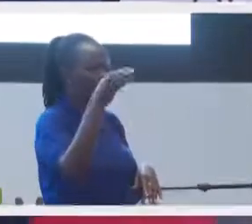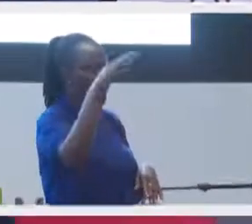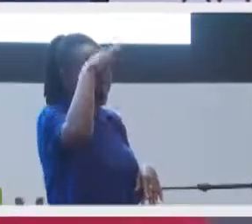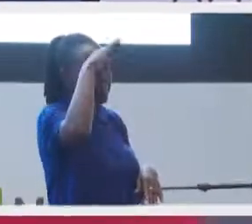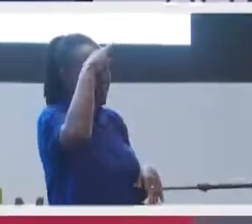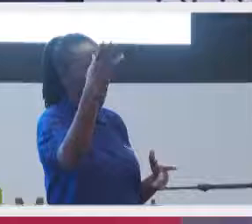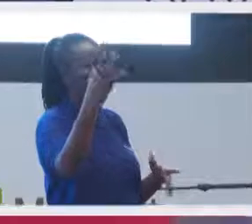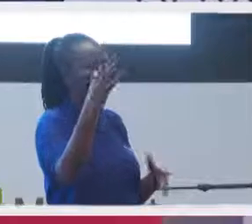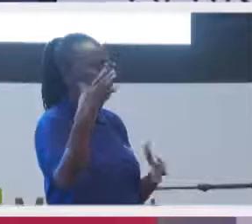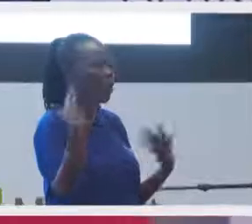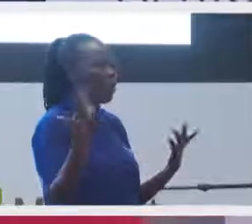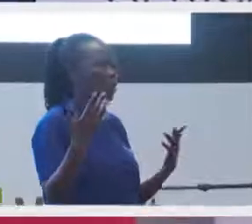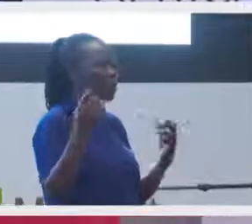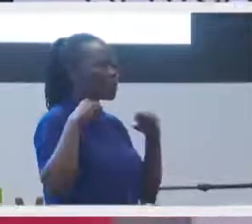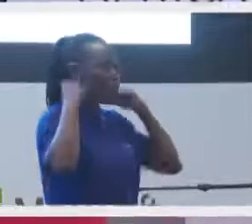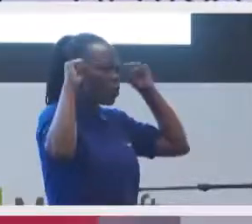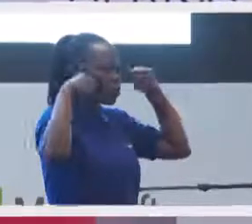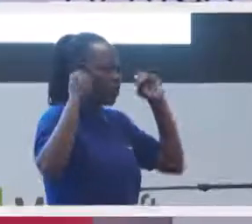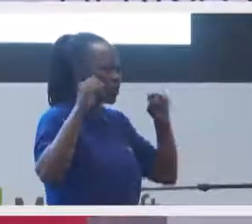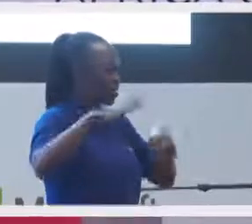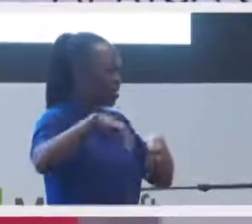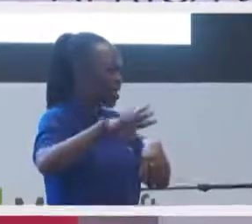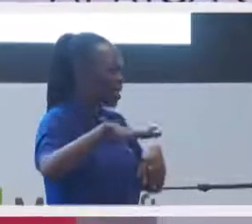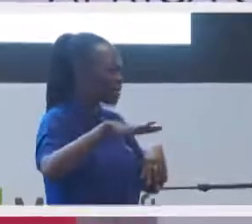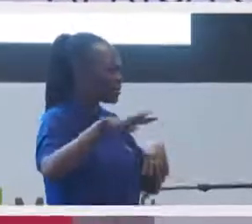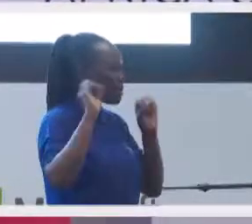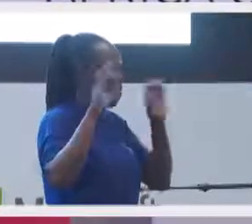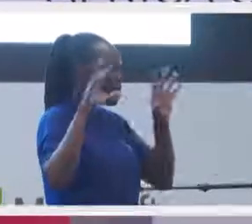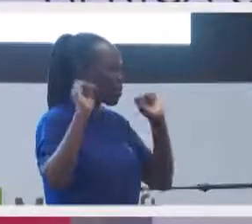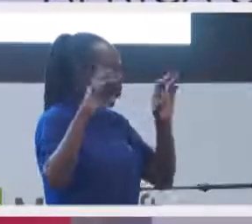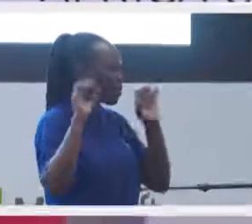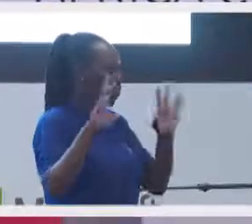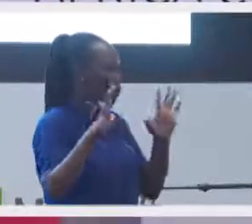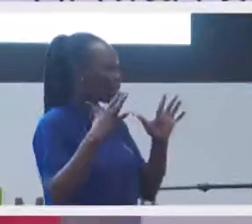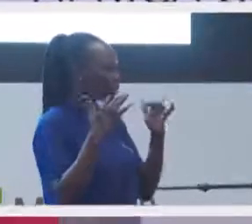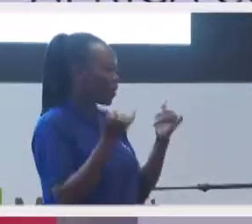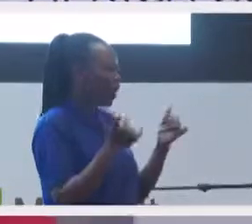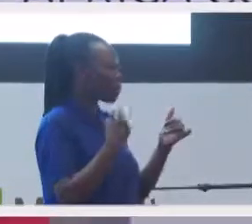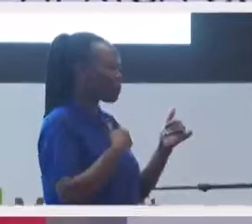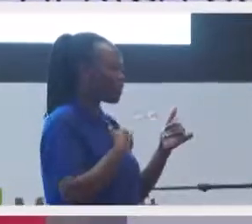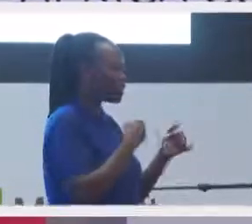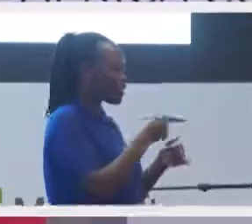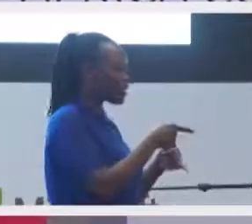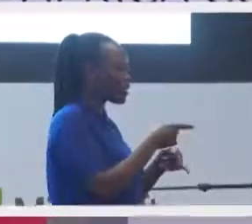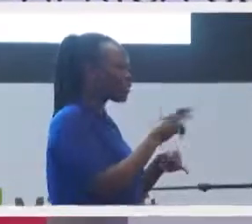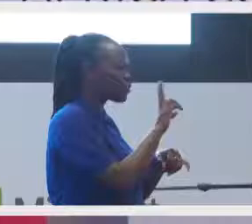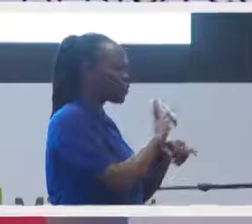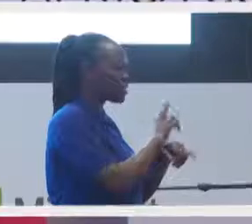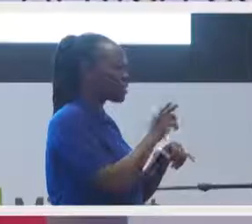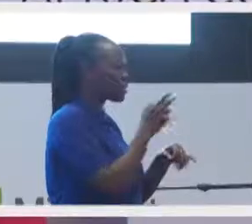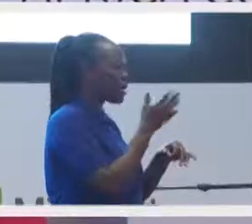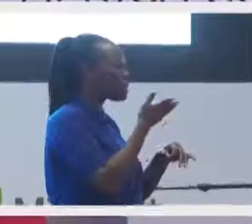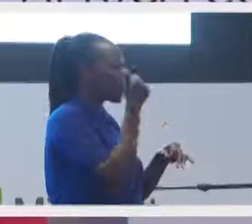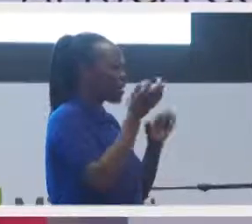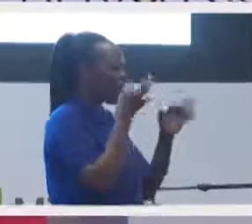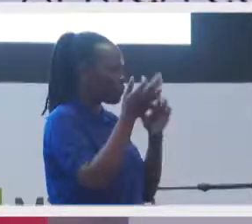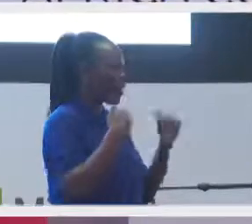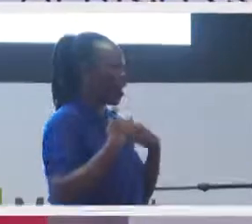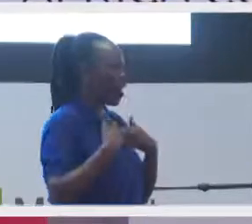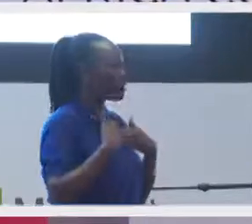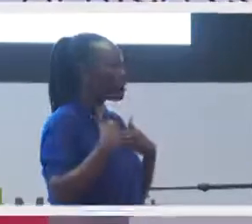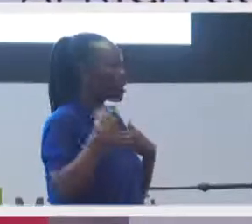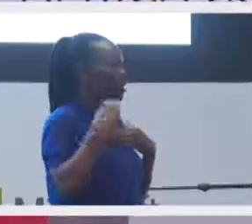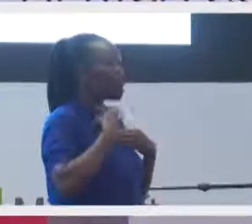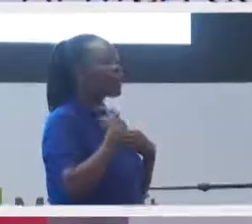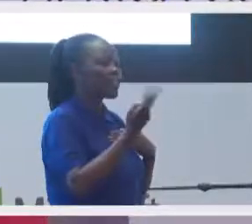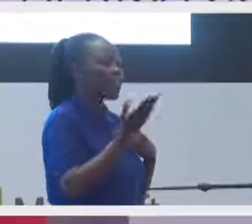couldn't understand people. That was really hard. So wish I could have Sound Amplifier available at the time, because it clears out the noise and